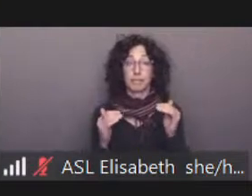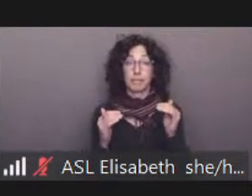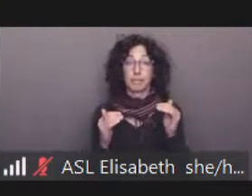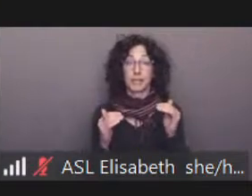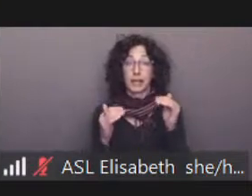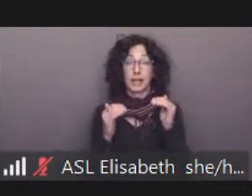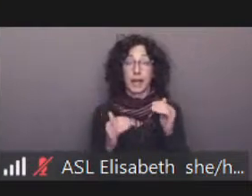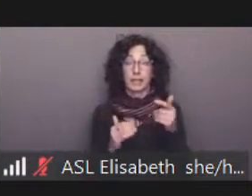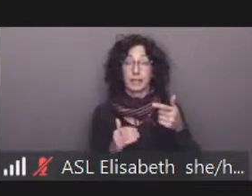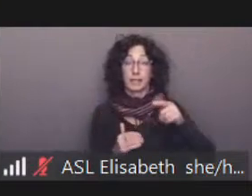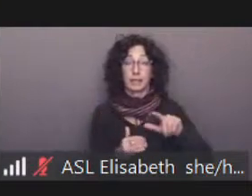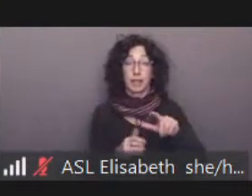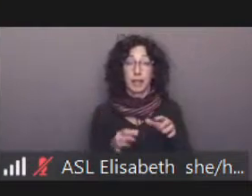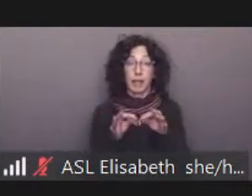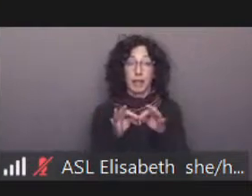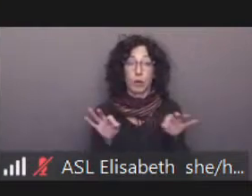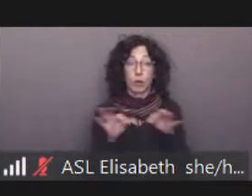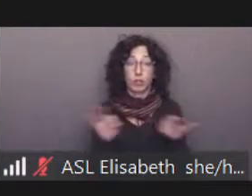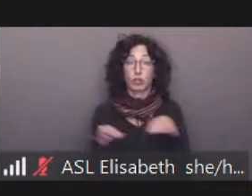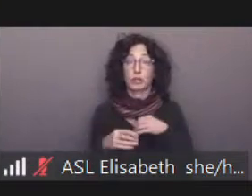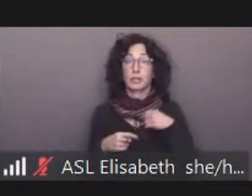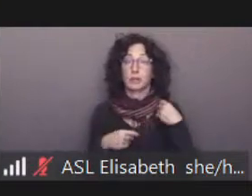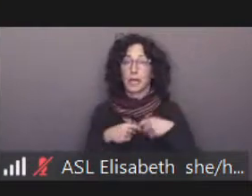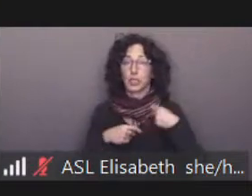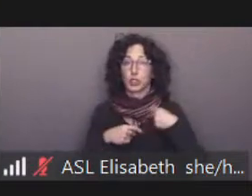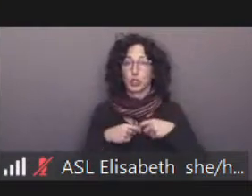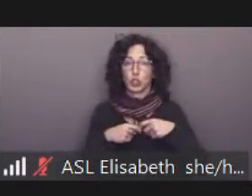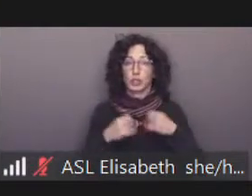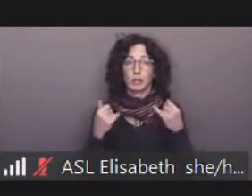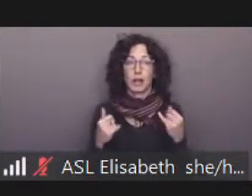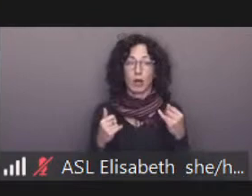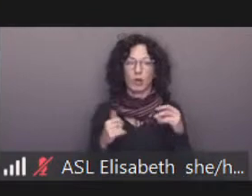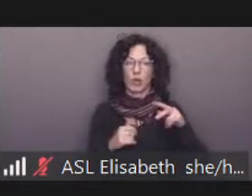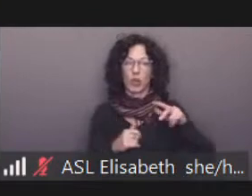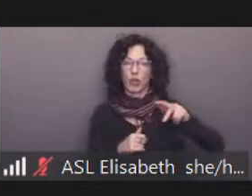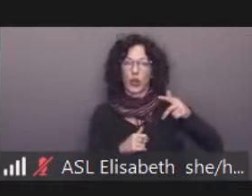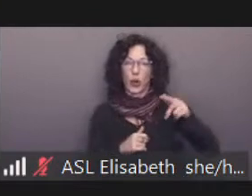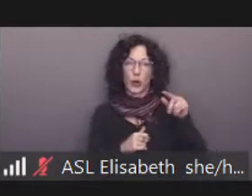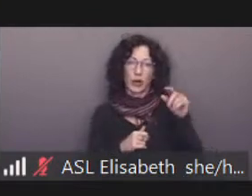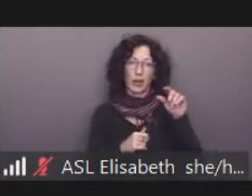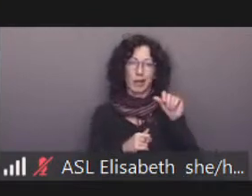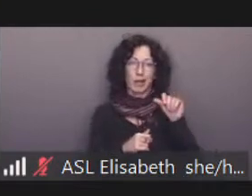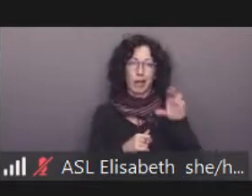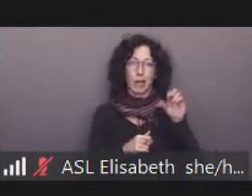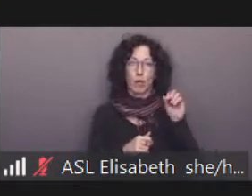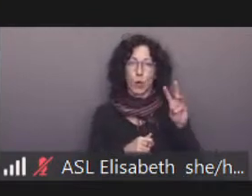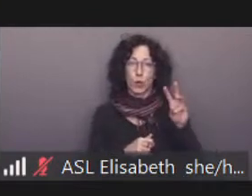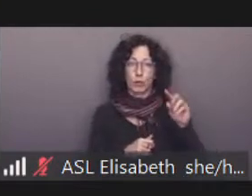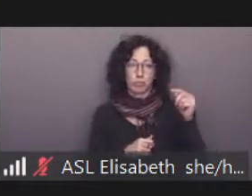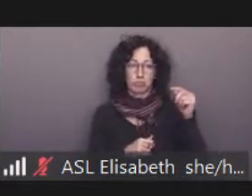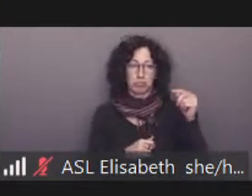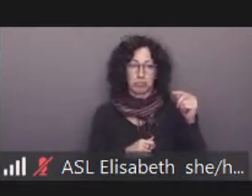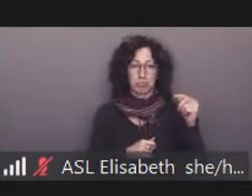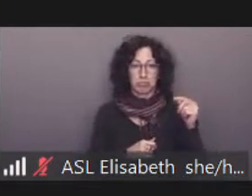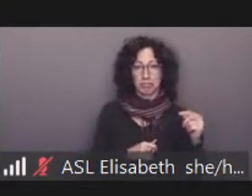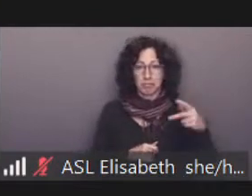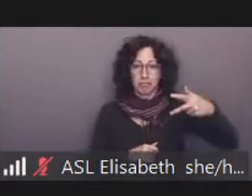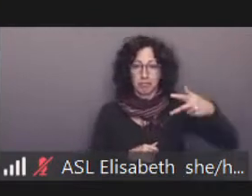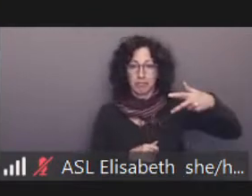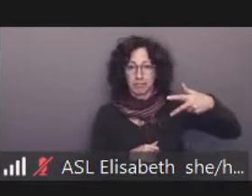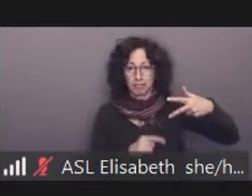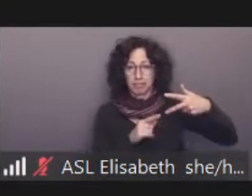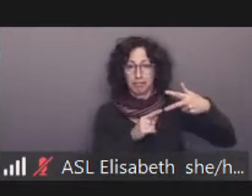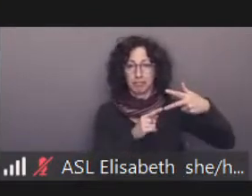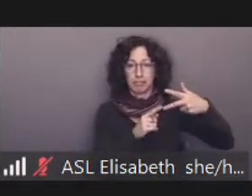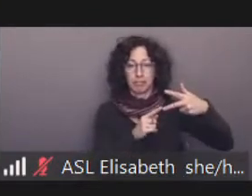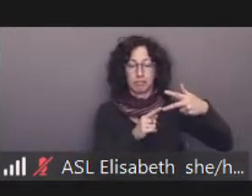Los servicios de interpretación en español estarán disponibles después de este mensaje. Para accederlos, haga clic en el icono de